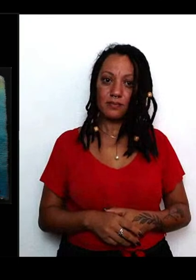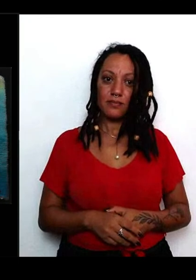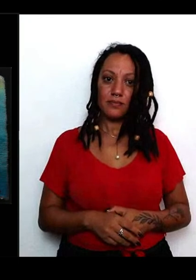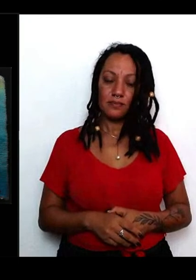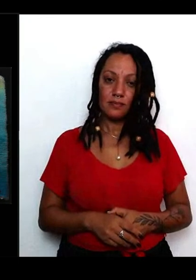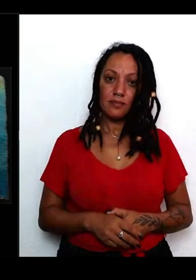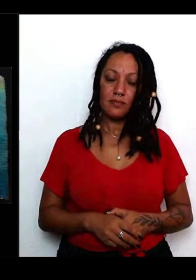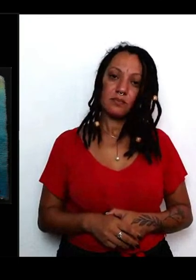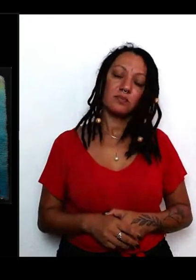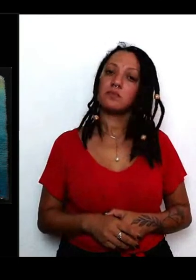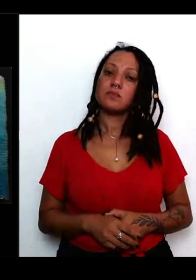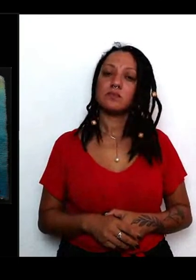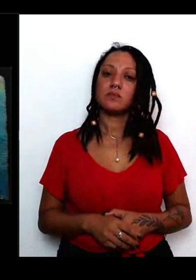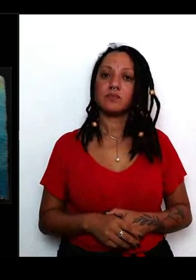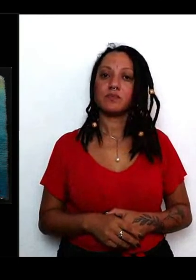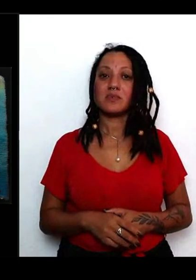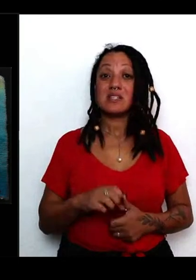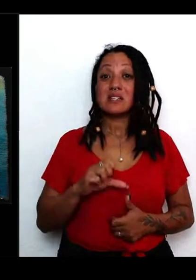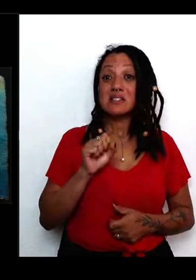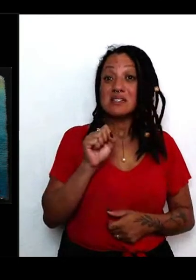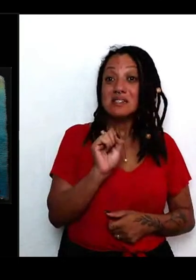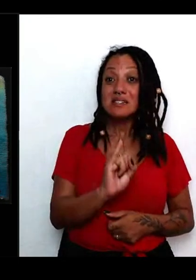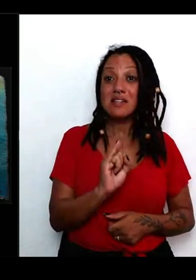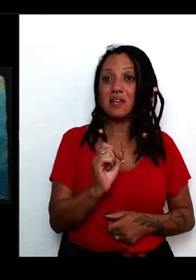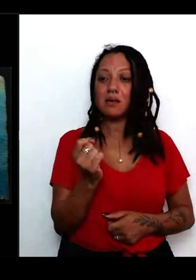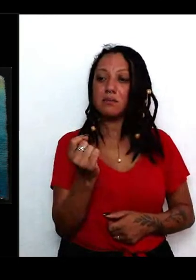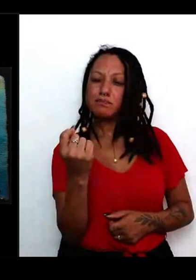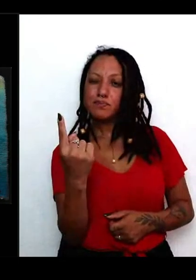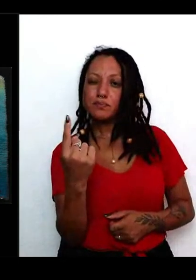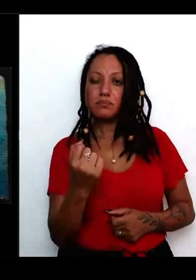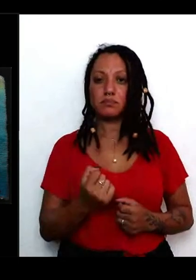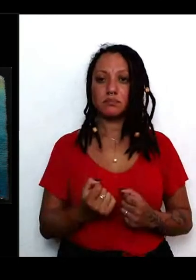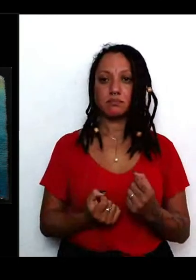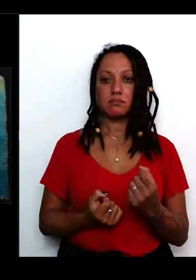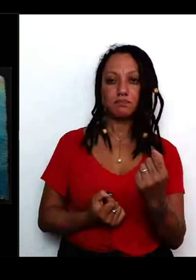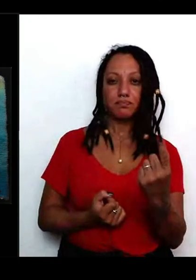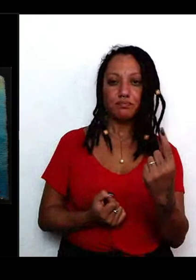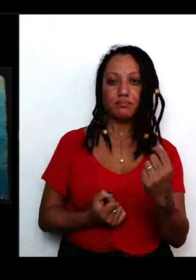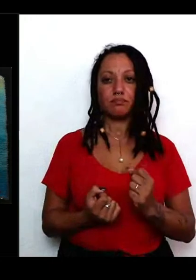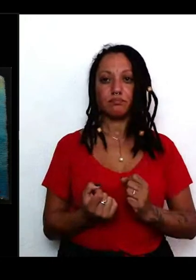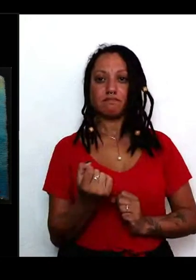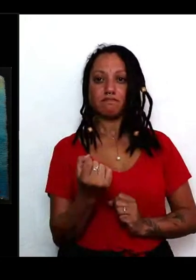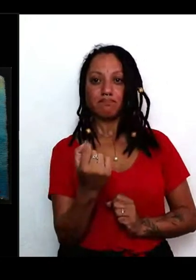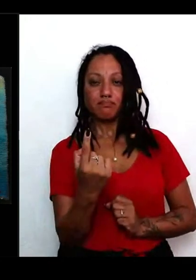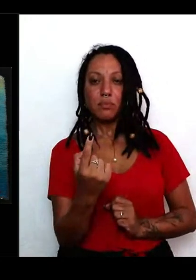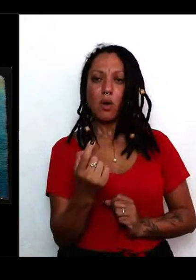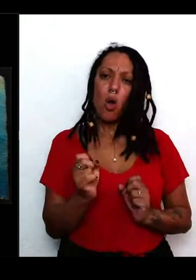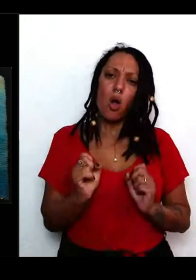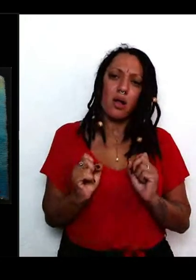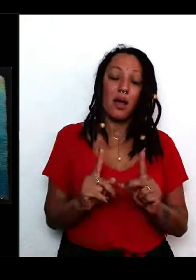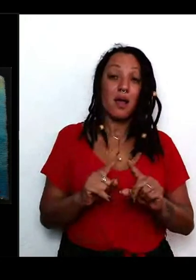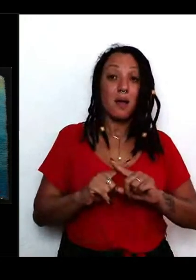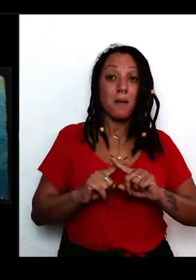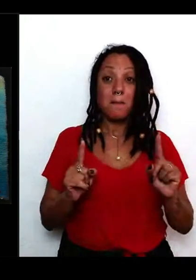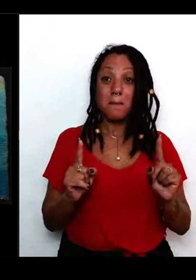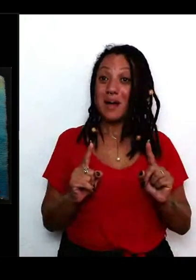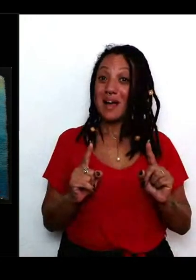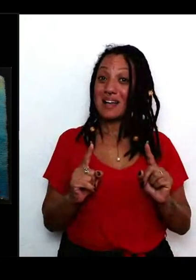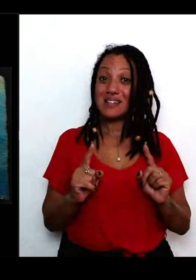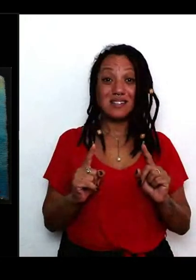I'm showing you of course it's the scale of them there's one image about thinning of